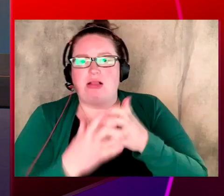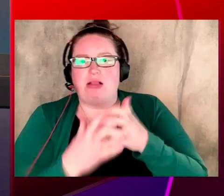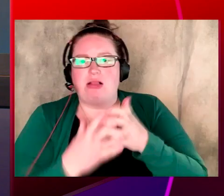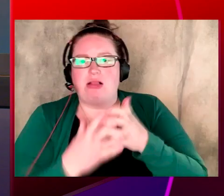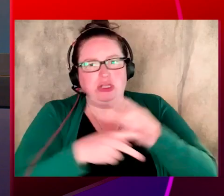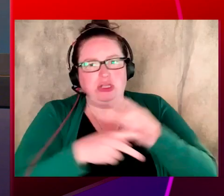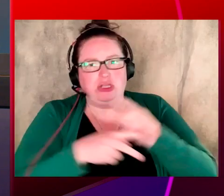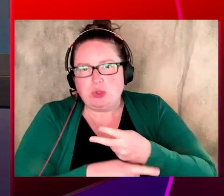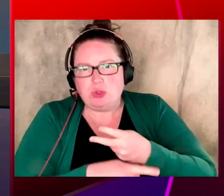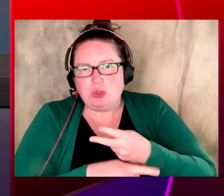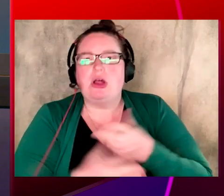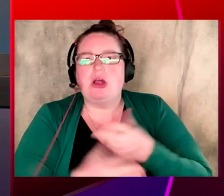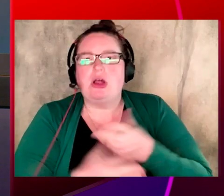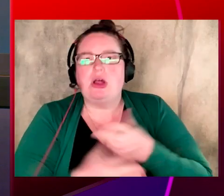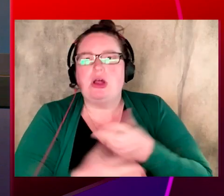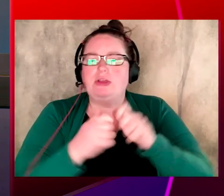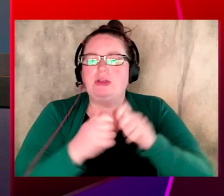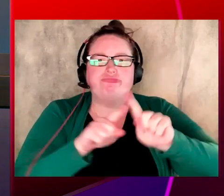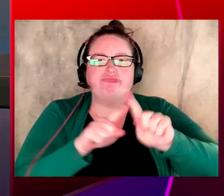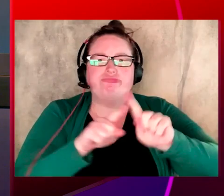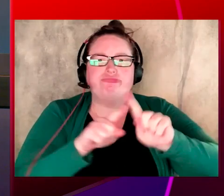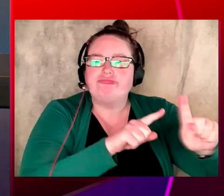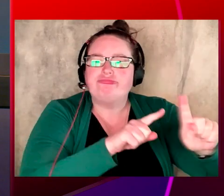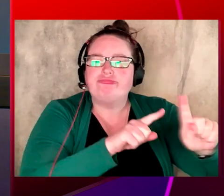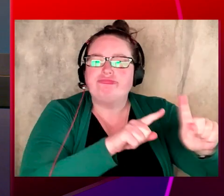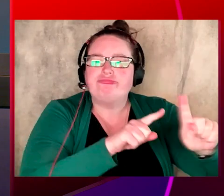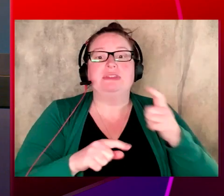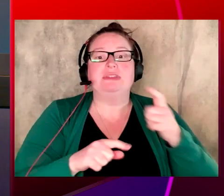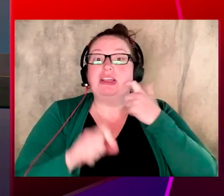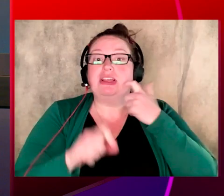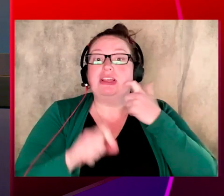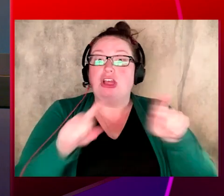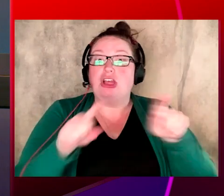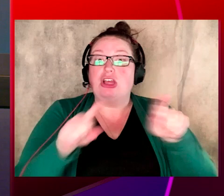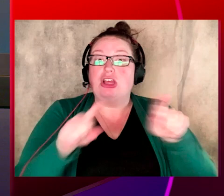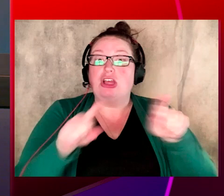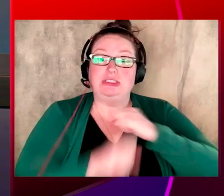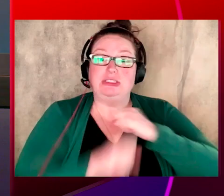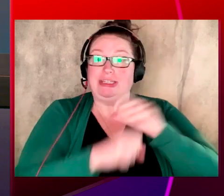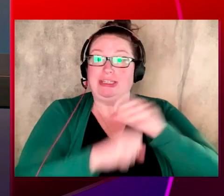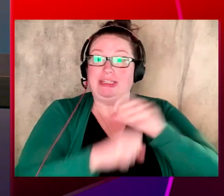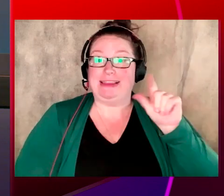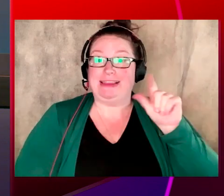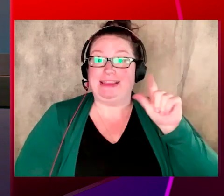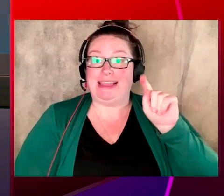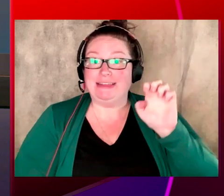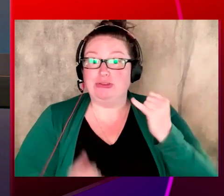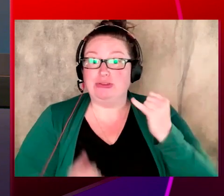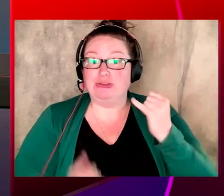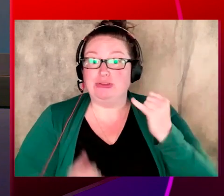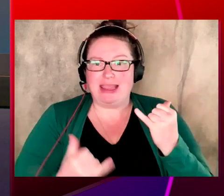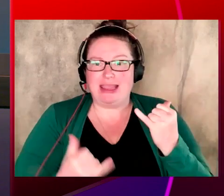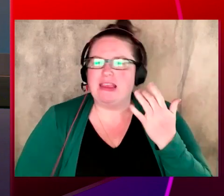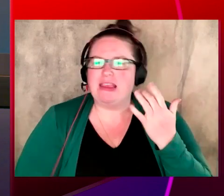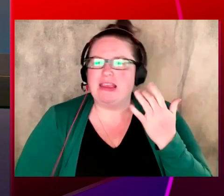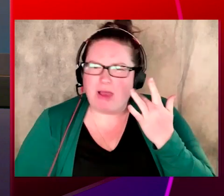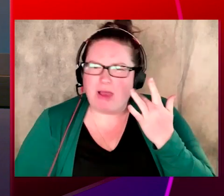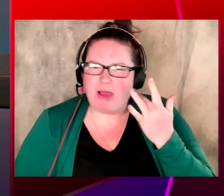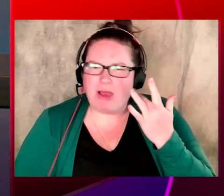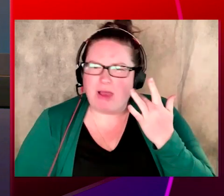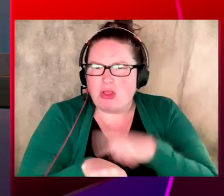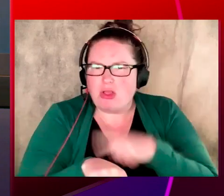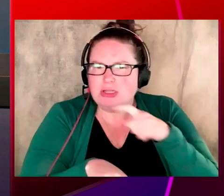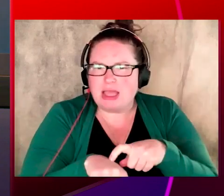types of different tech areas. Security, we just launched Security Lake today. Why has it been such a long time for